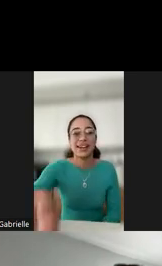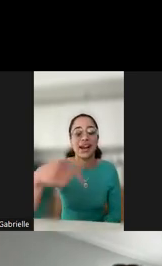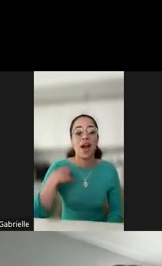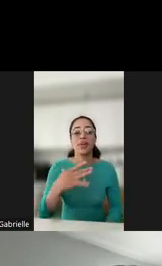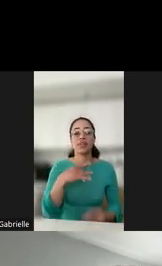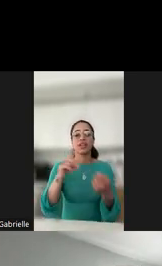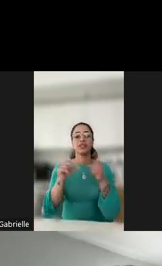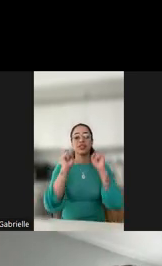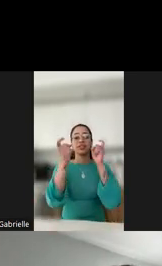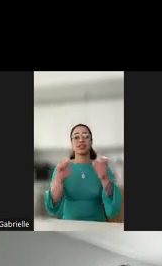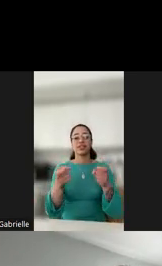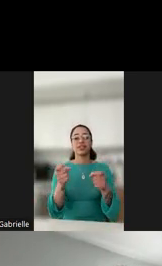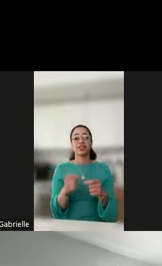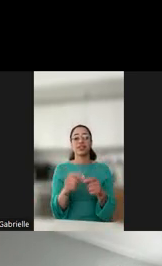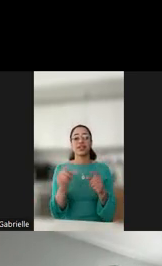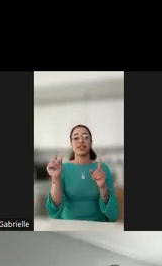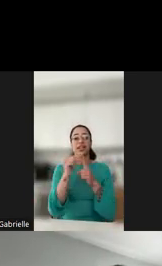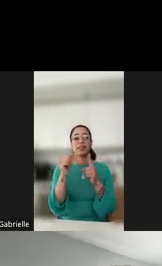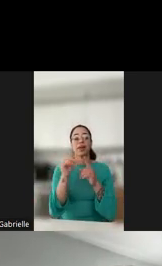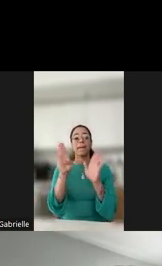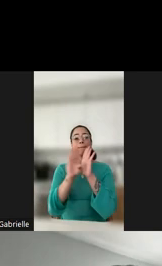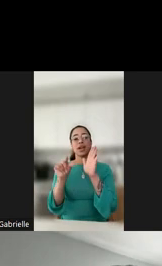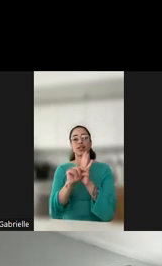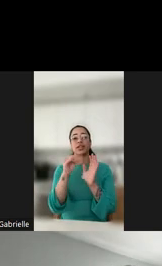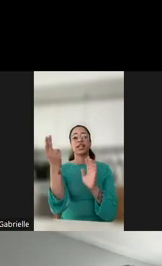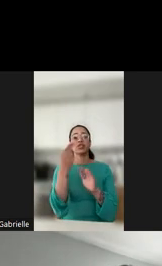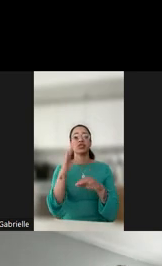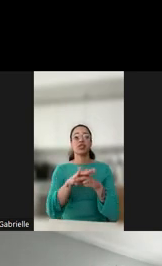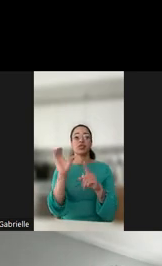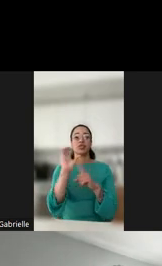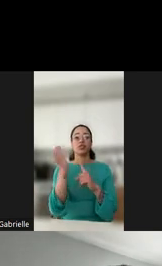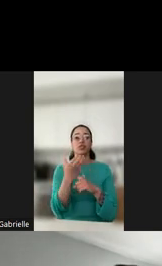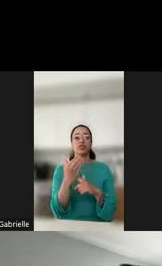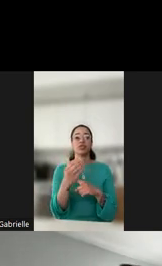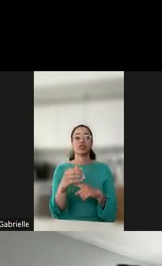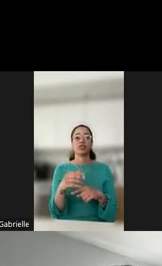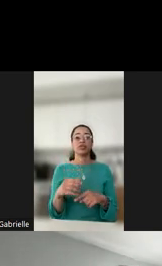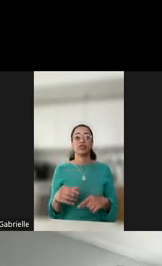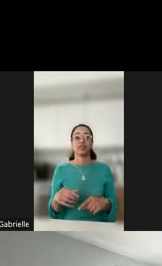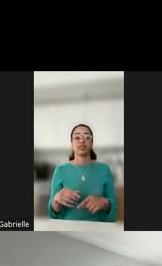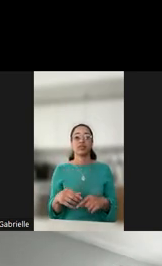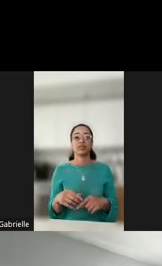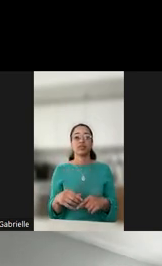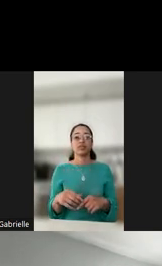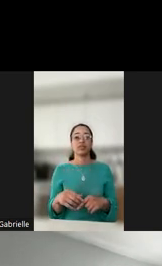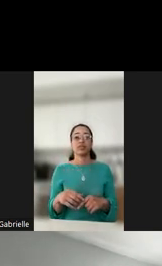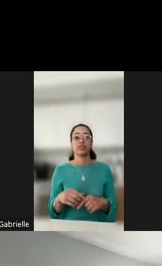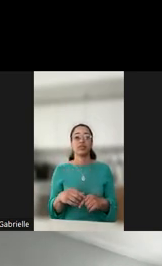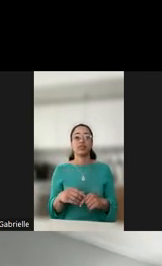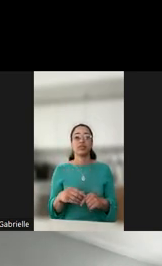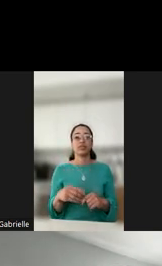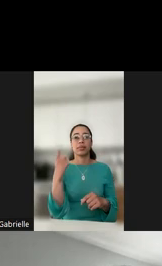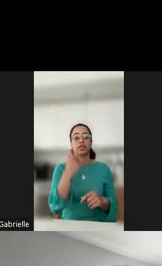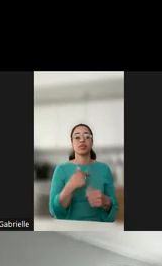little bit of a background and history of the Hmong. So that means, many of you may know, because we quite have a large number of